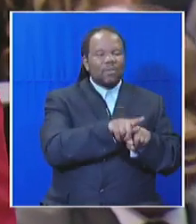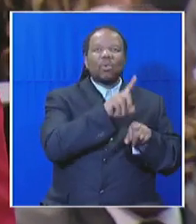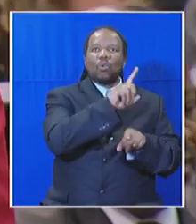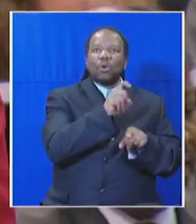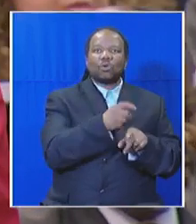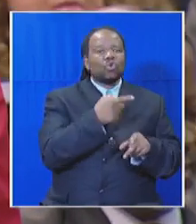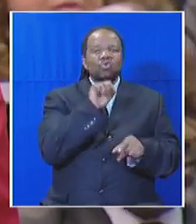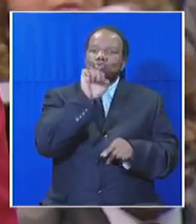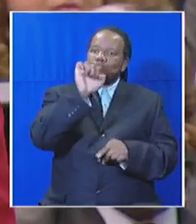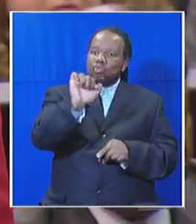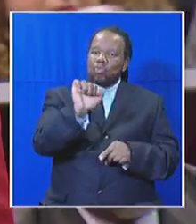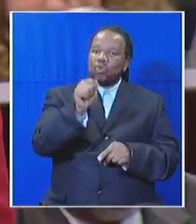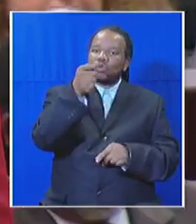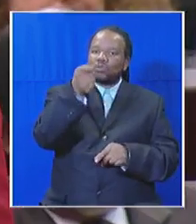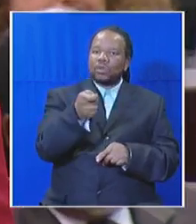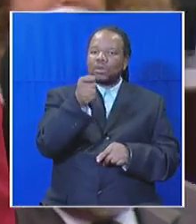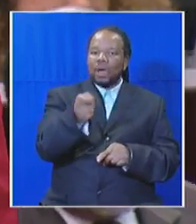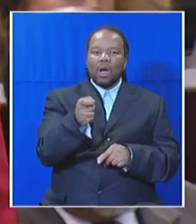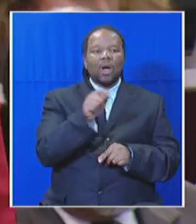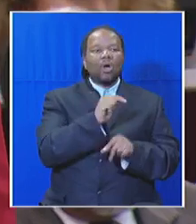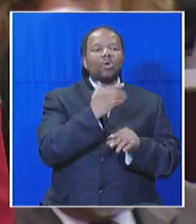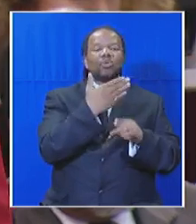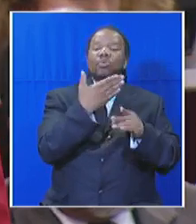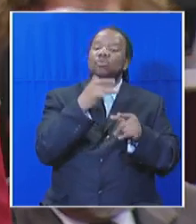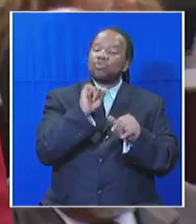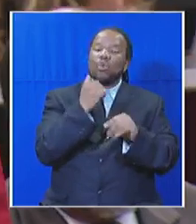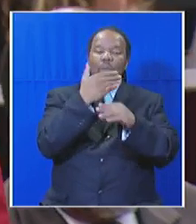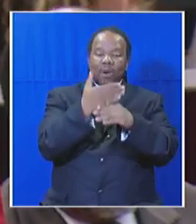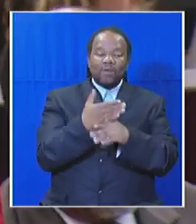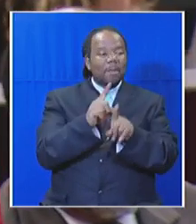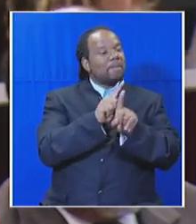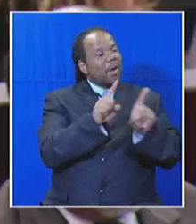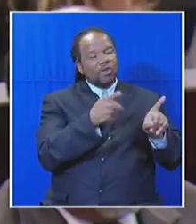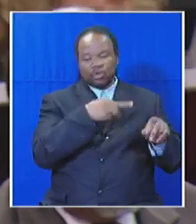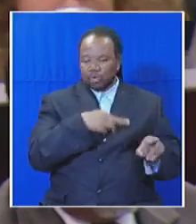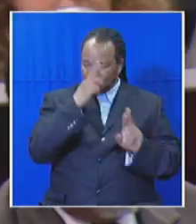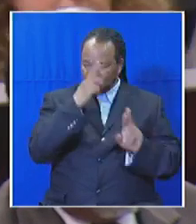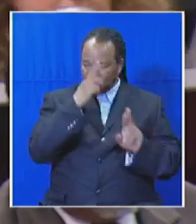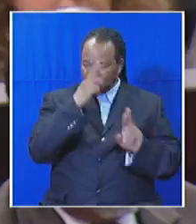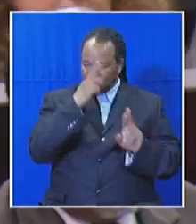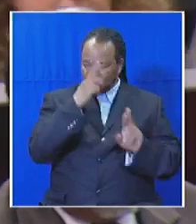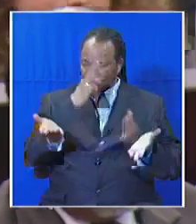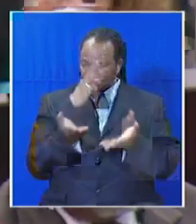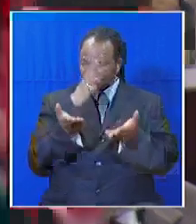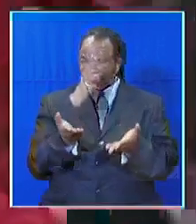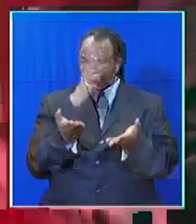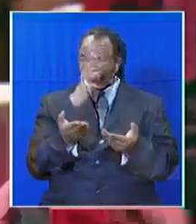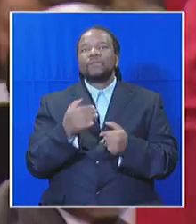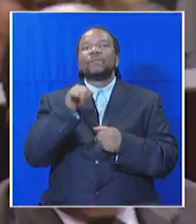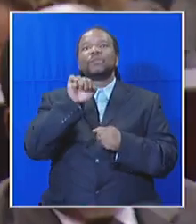scenario where you as speaker, we need to protect the function of this parliament, continue to undermine that function. The